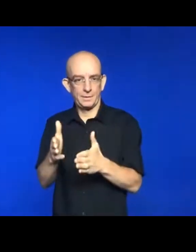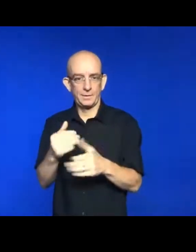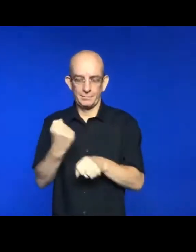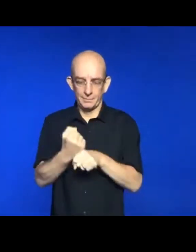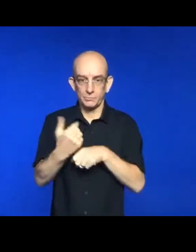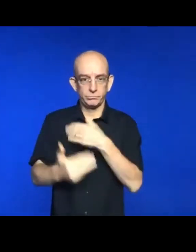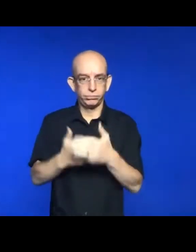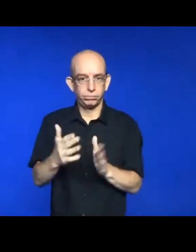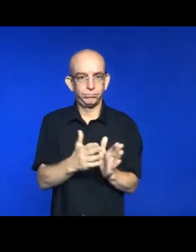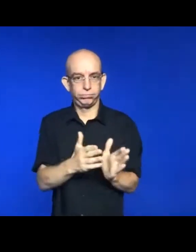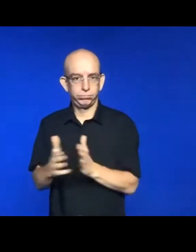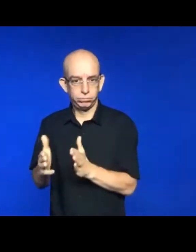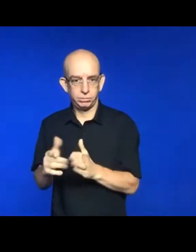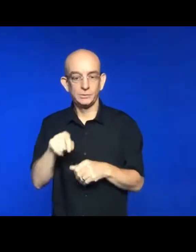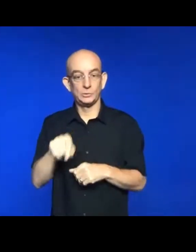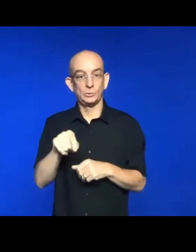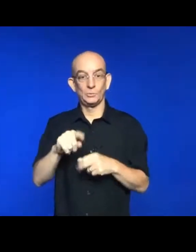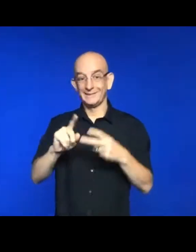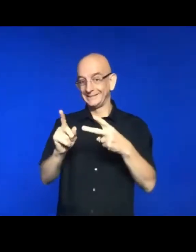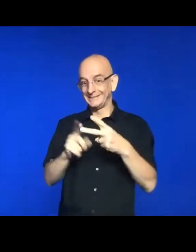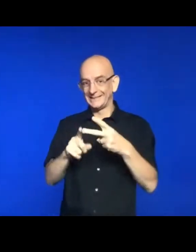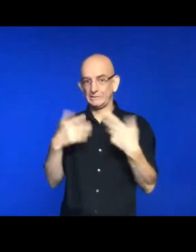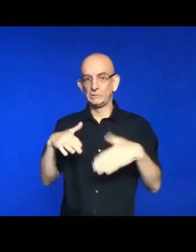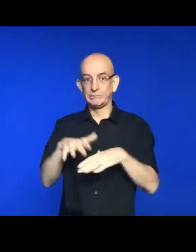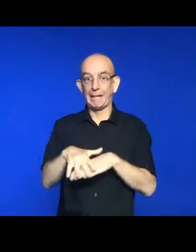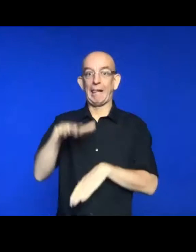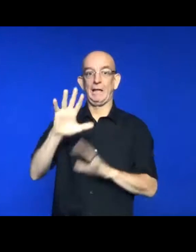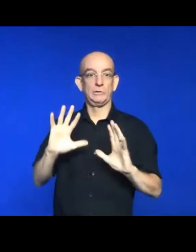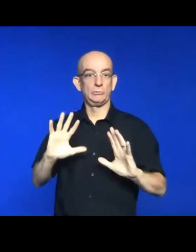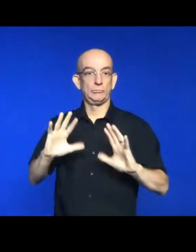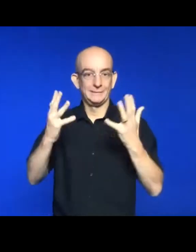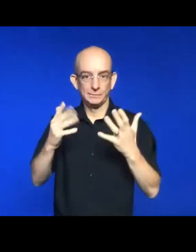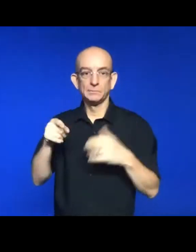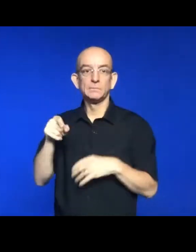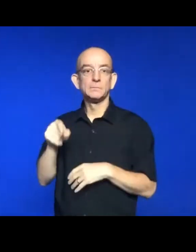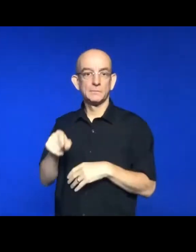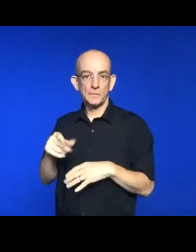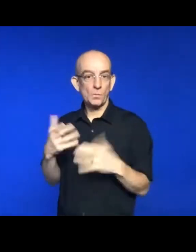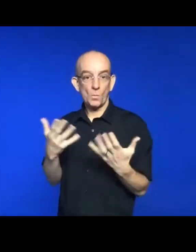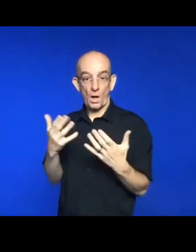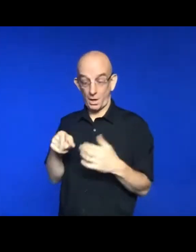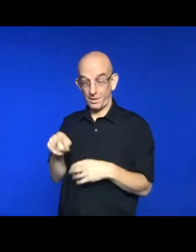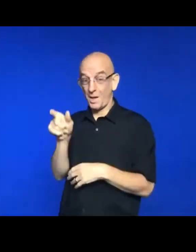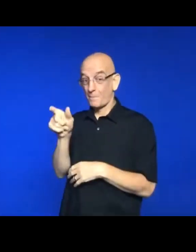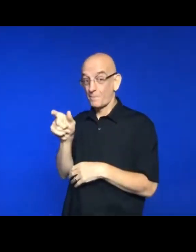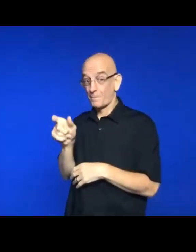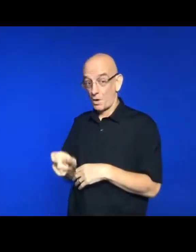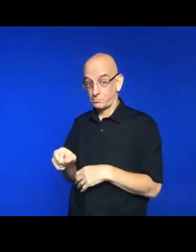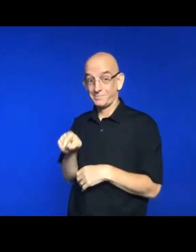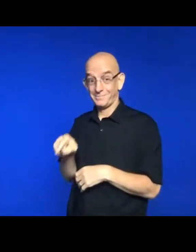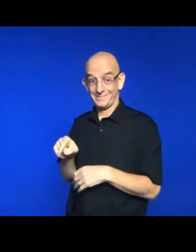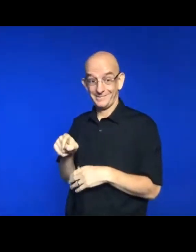risk of once a person with disability has got the disease, has got